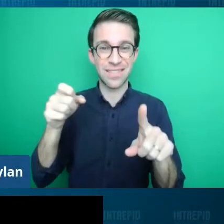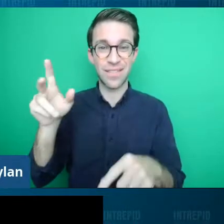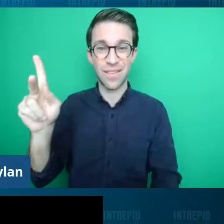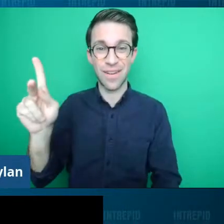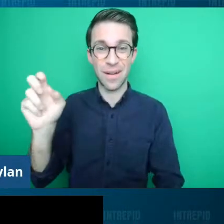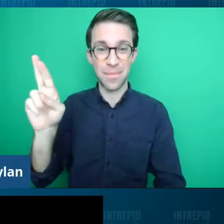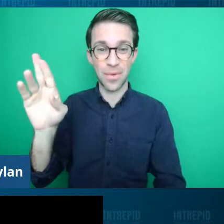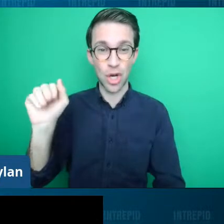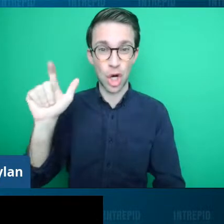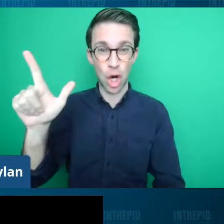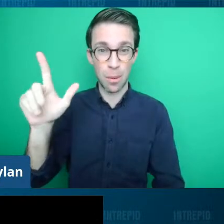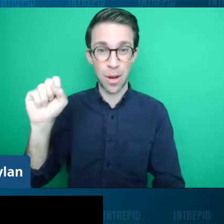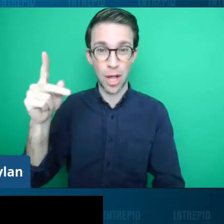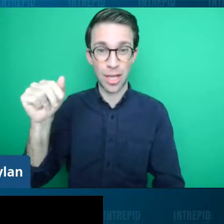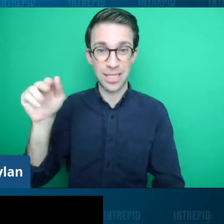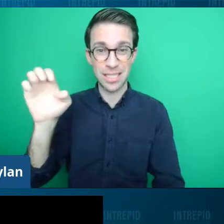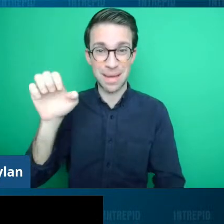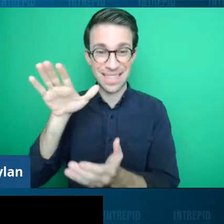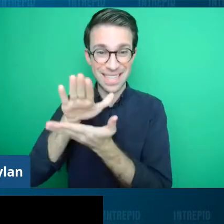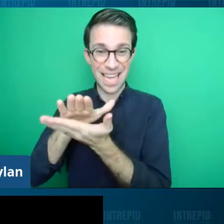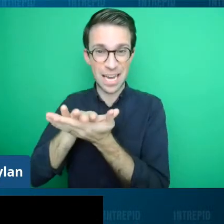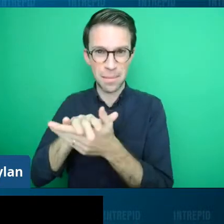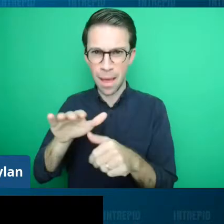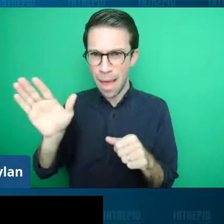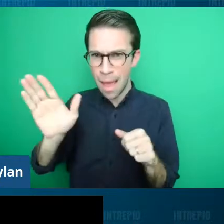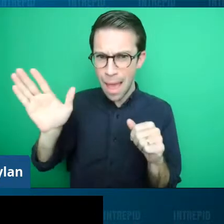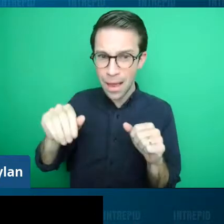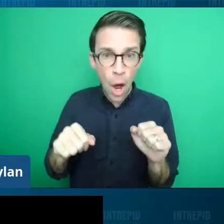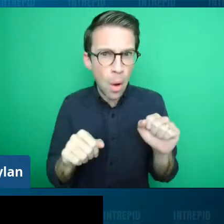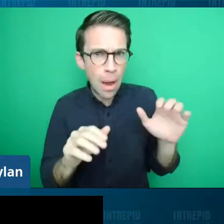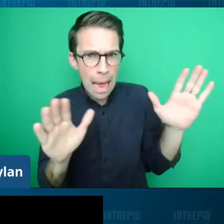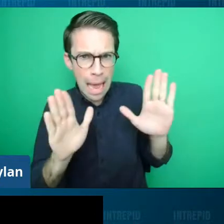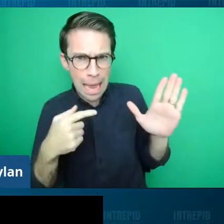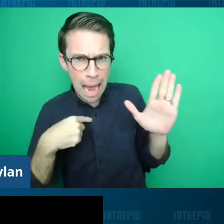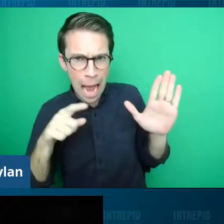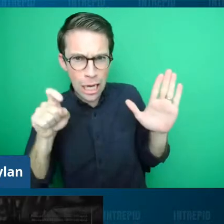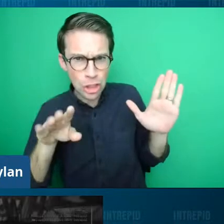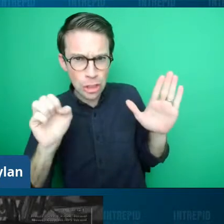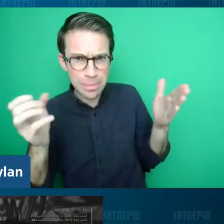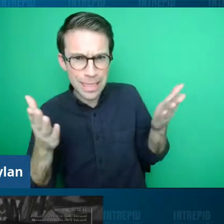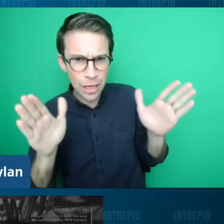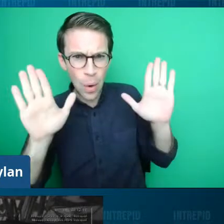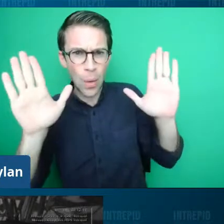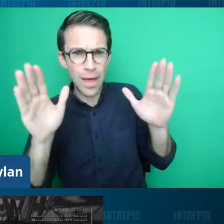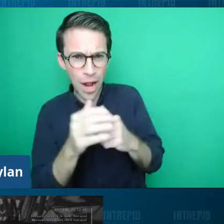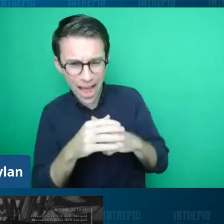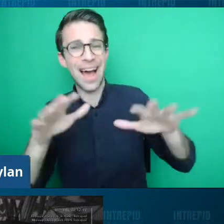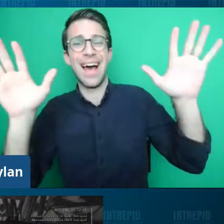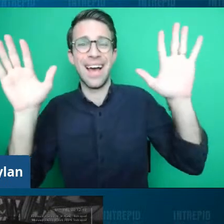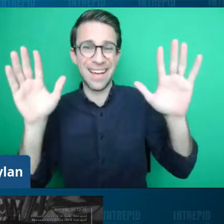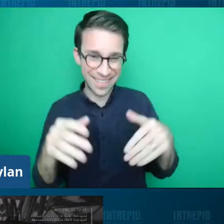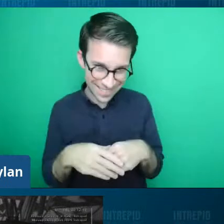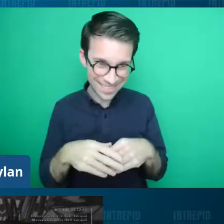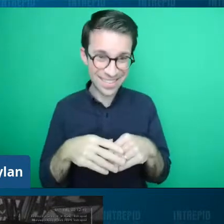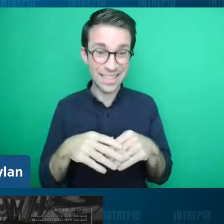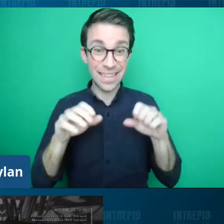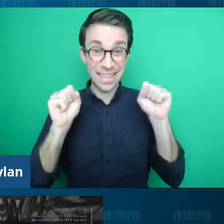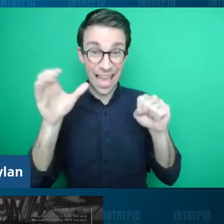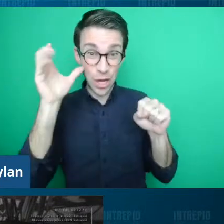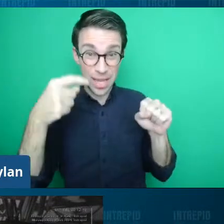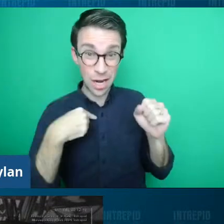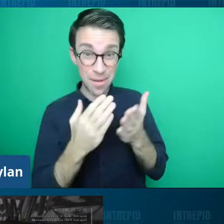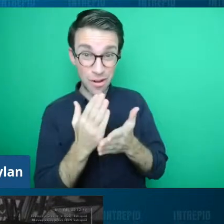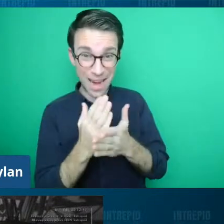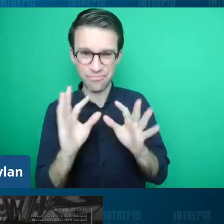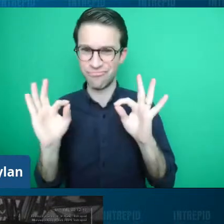Academy. Hey there. Hey, I should be here. Hang on a second. see Let's your go over that face way. bar. Can you hear me okay?